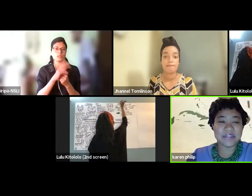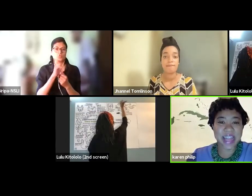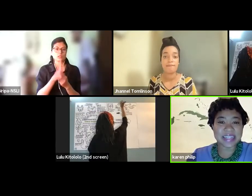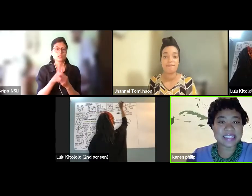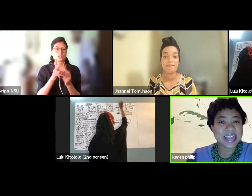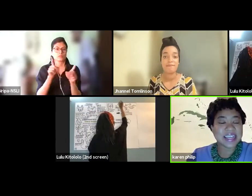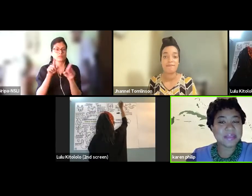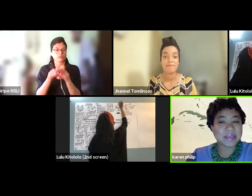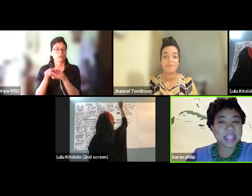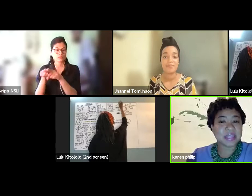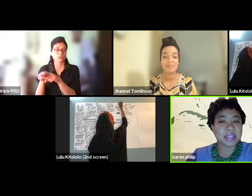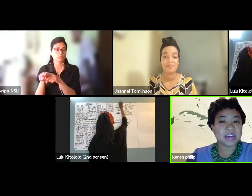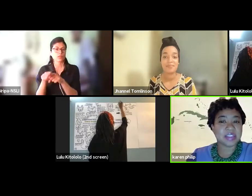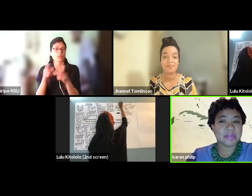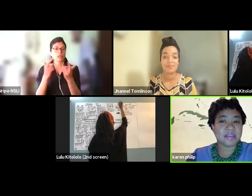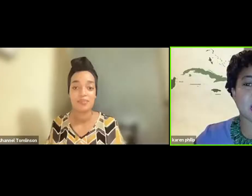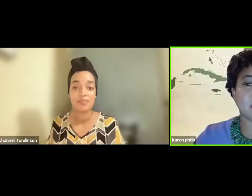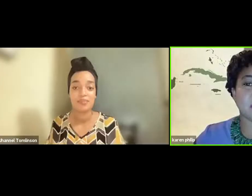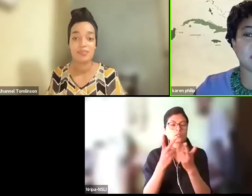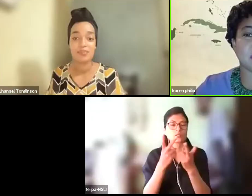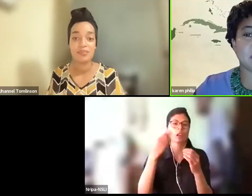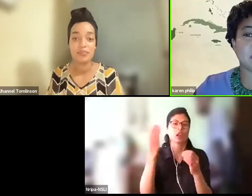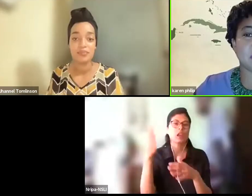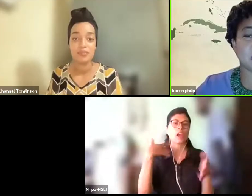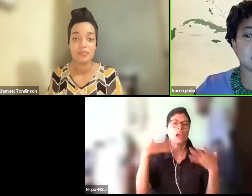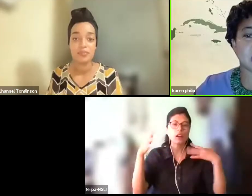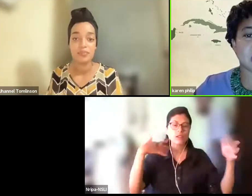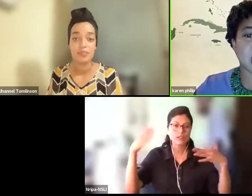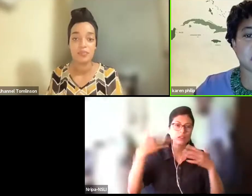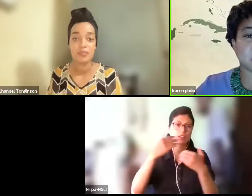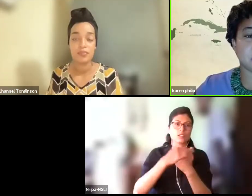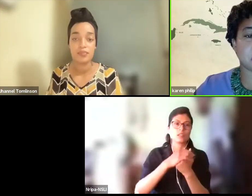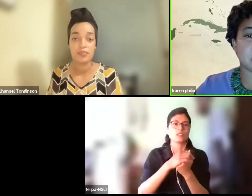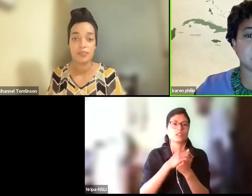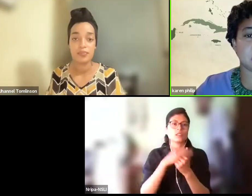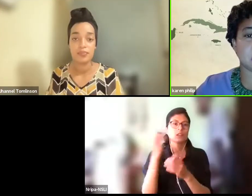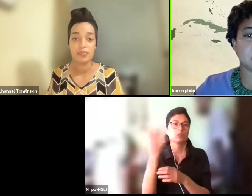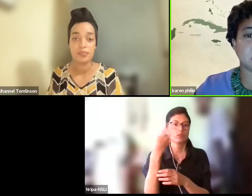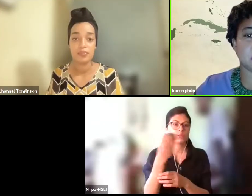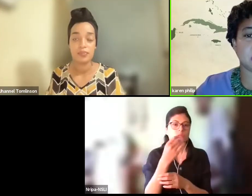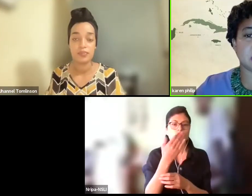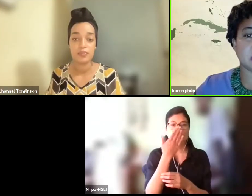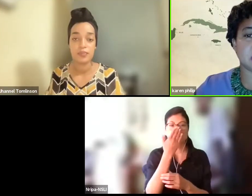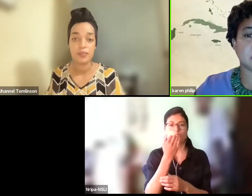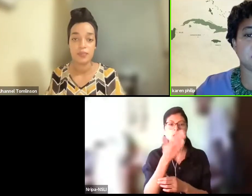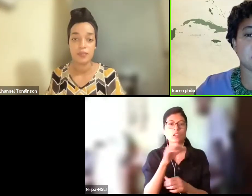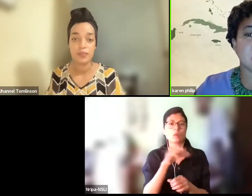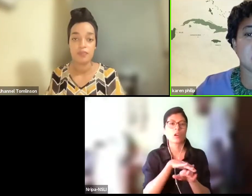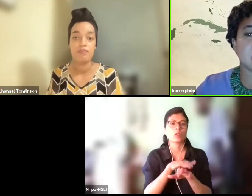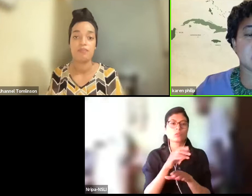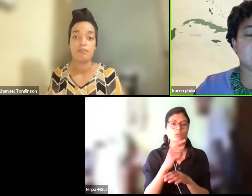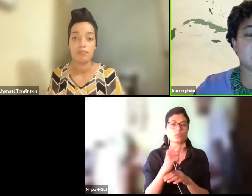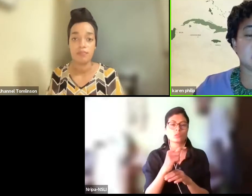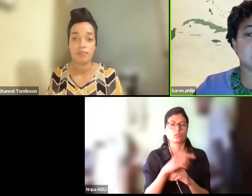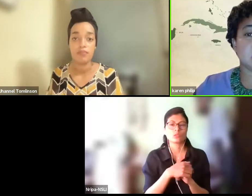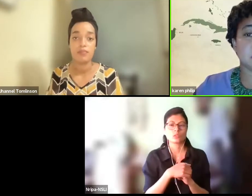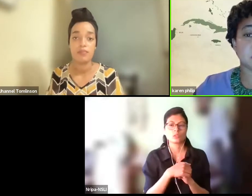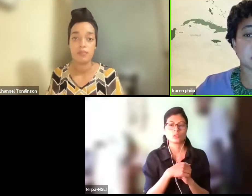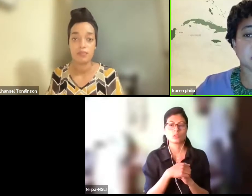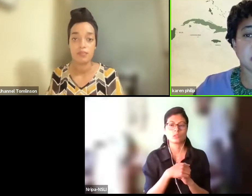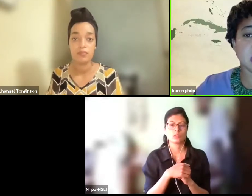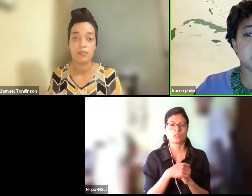adversely affect the medium to long-term viability of the livelihoods and the economic challenges to communities. The